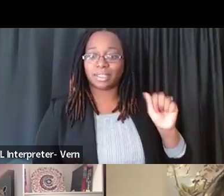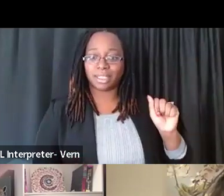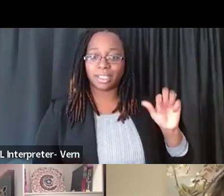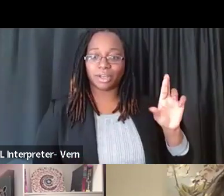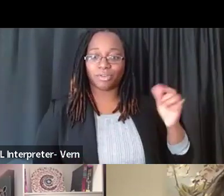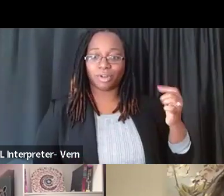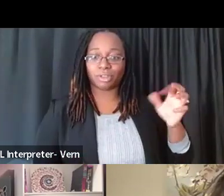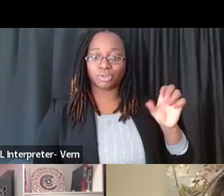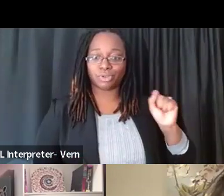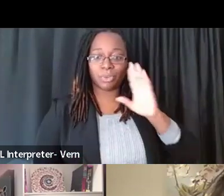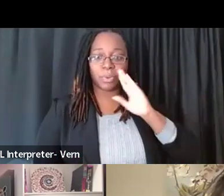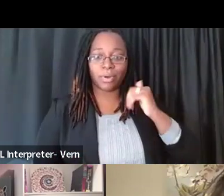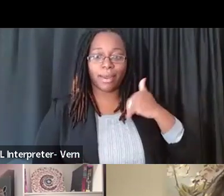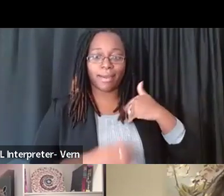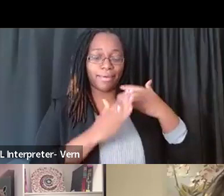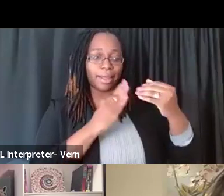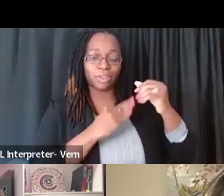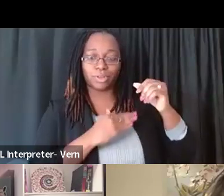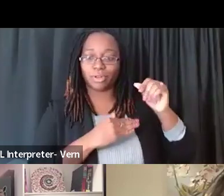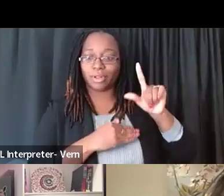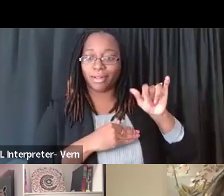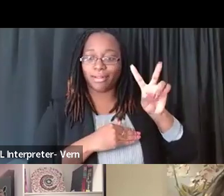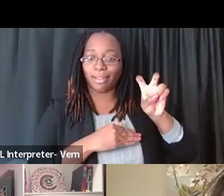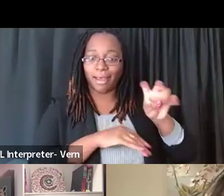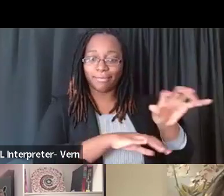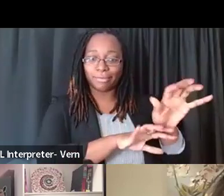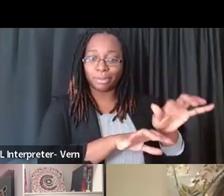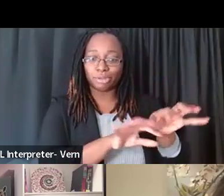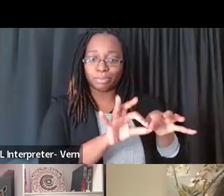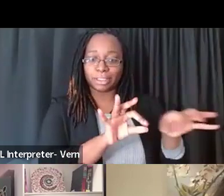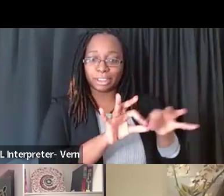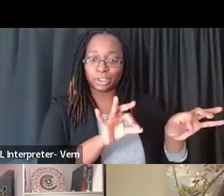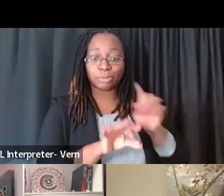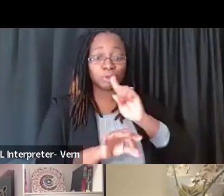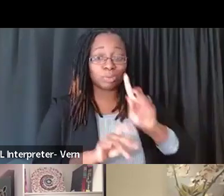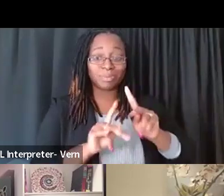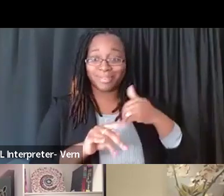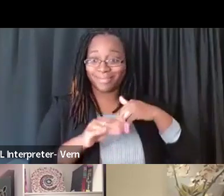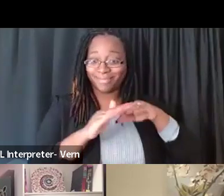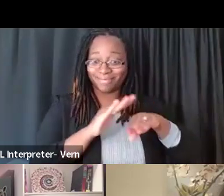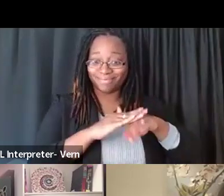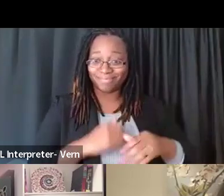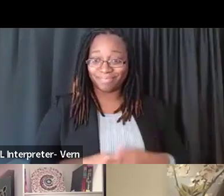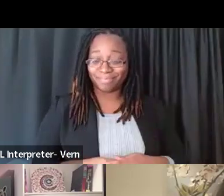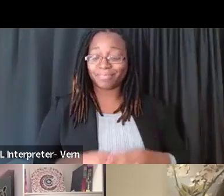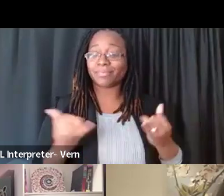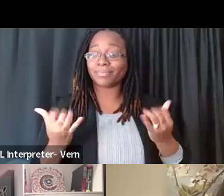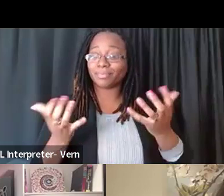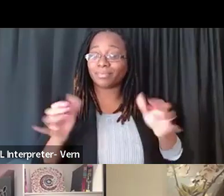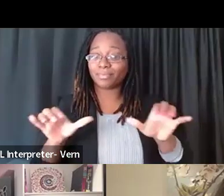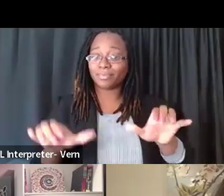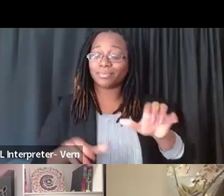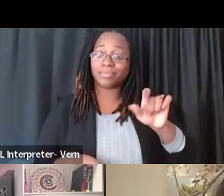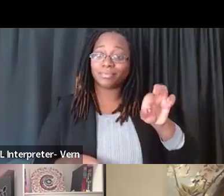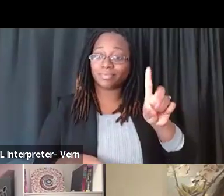live captions page in the web chat so that people can have access, okay? So I'd love for us to do a land acknowledgement. You can